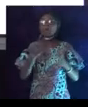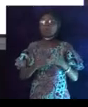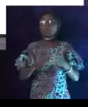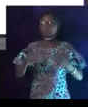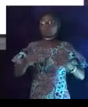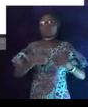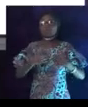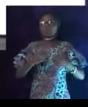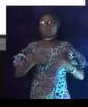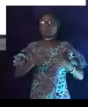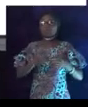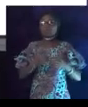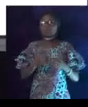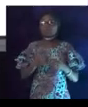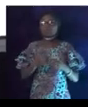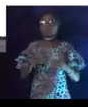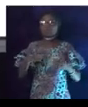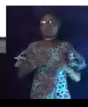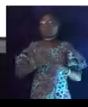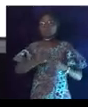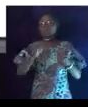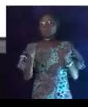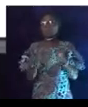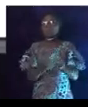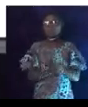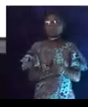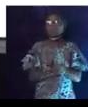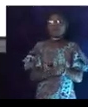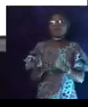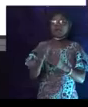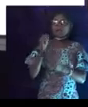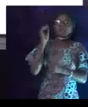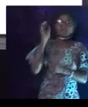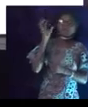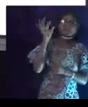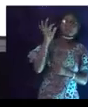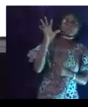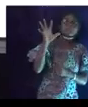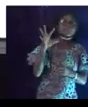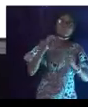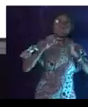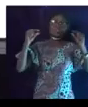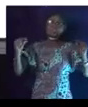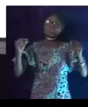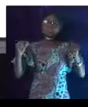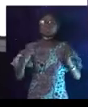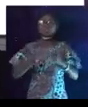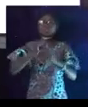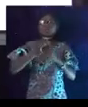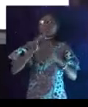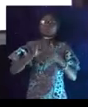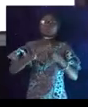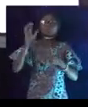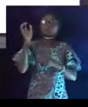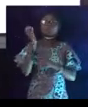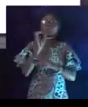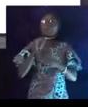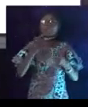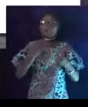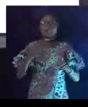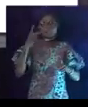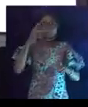Fahrenheit gives me 25 degrees Celsius. This is the final answer, my friend. Now